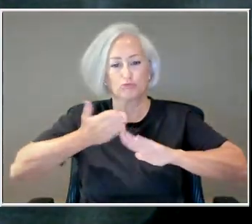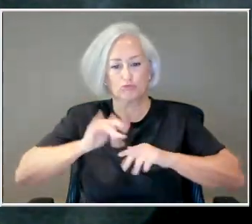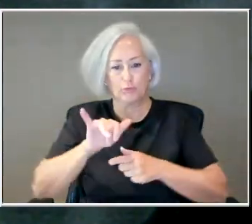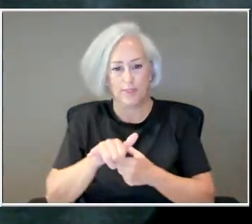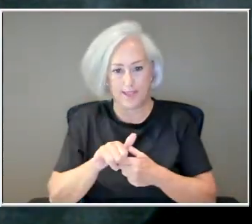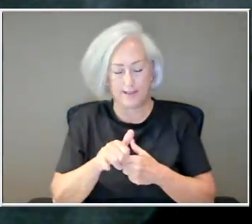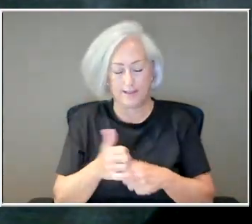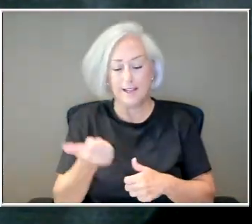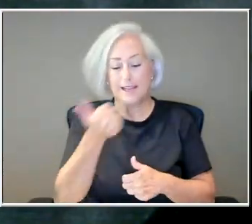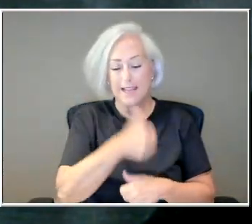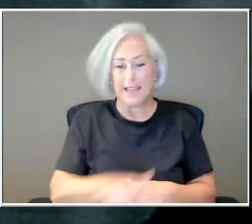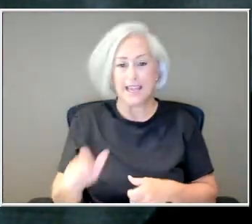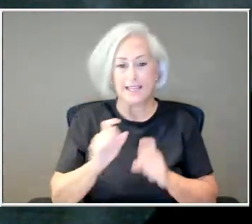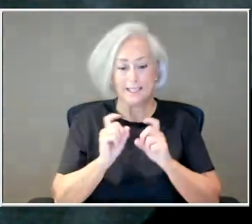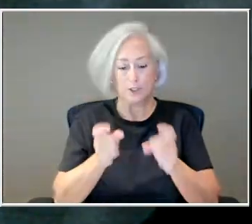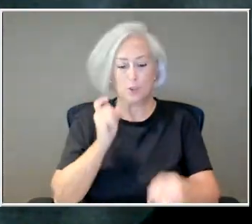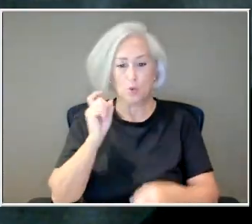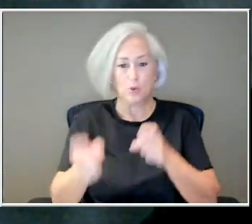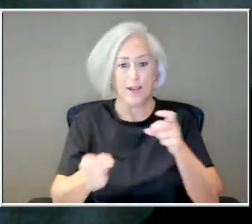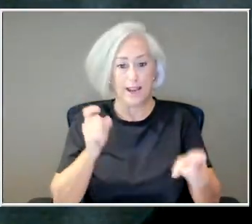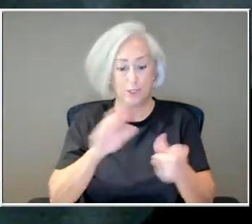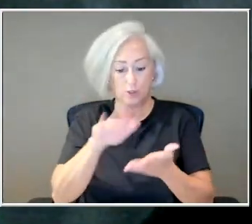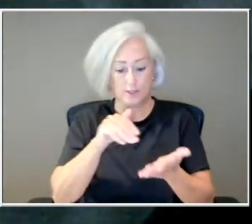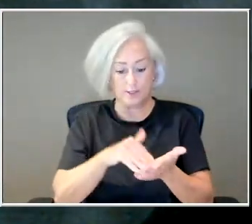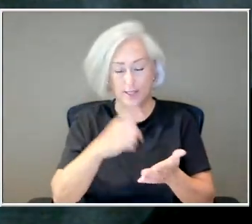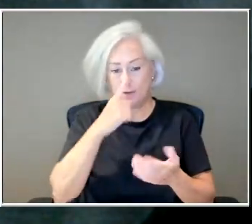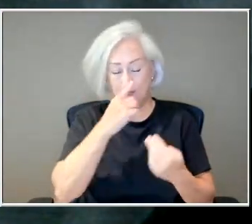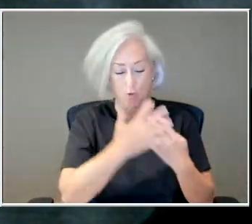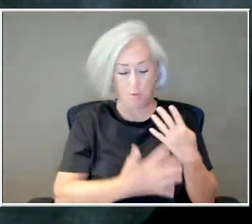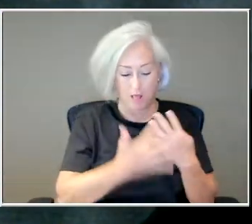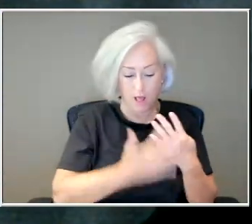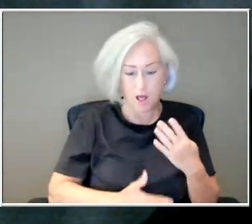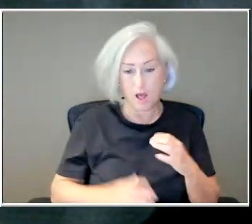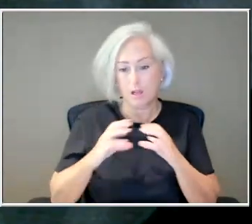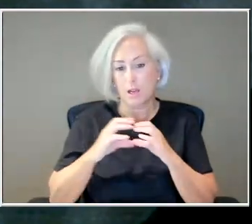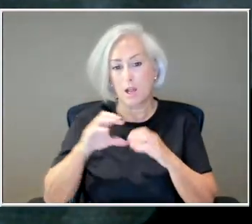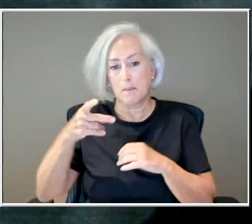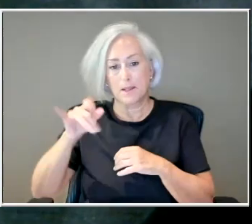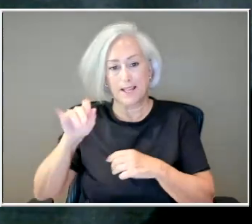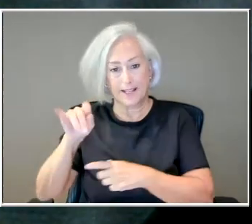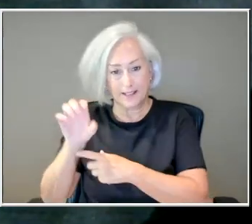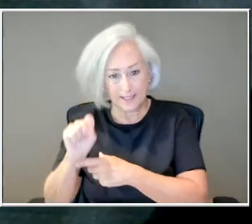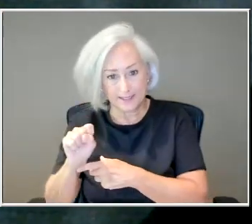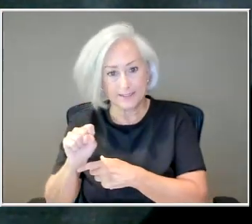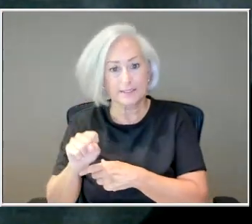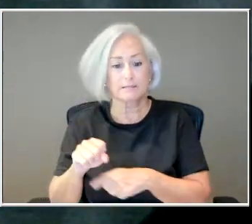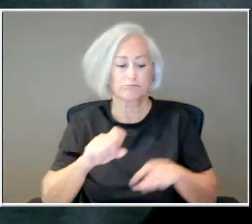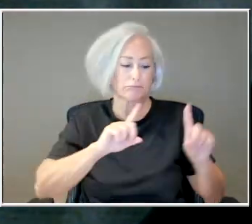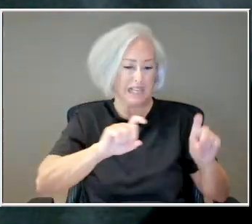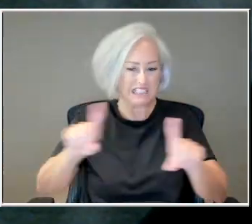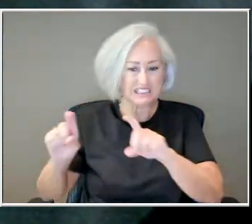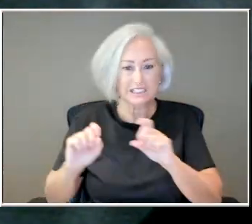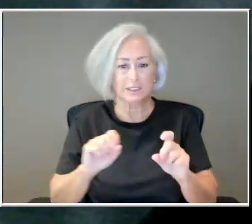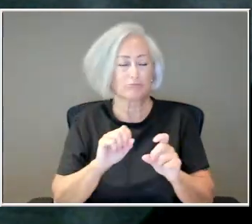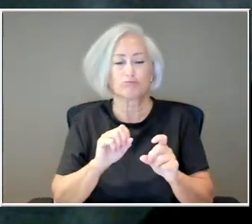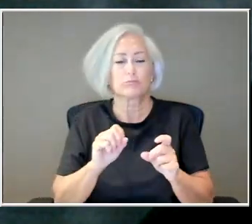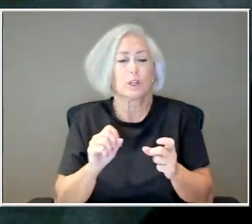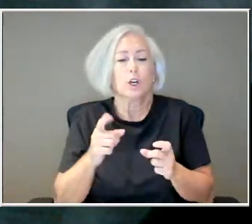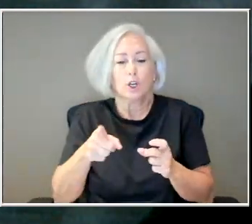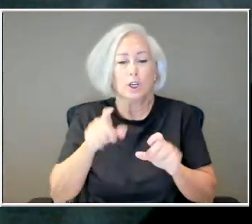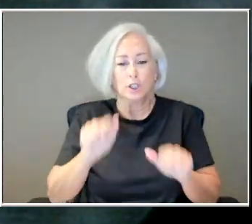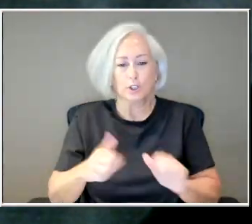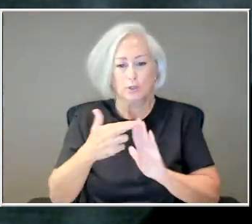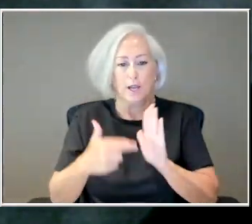the donation centers that they have for blood or platelets or other testing that they do, you can get registered